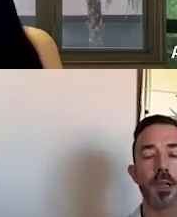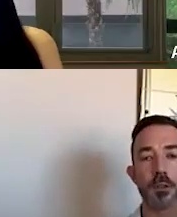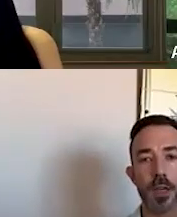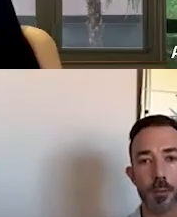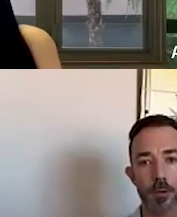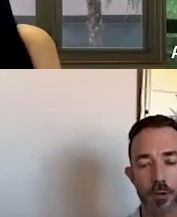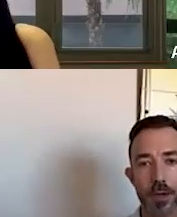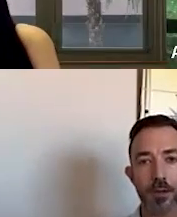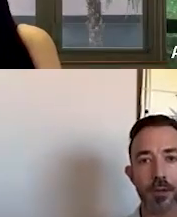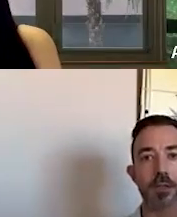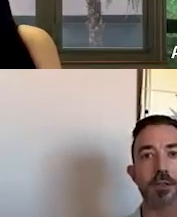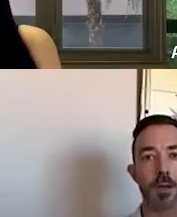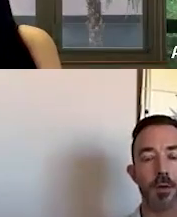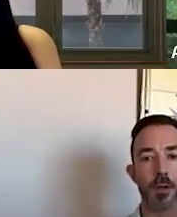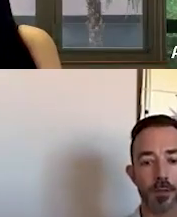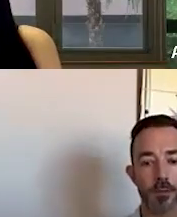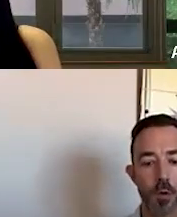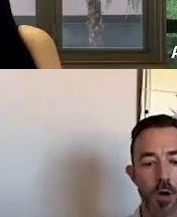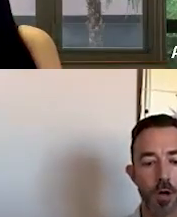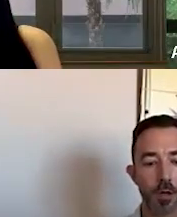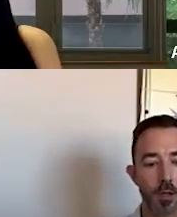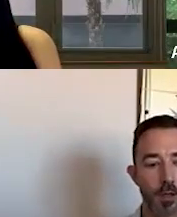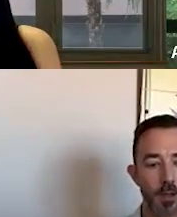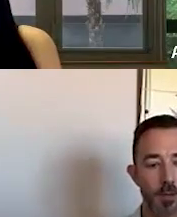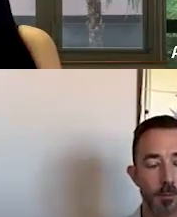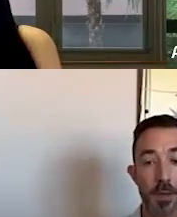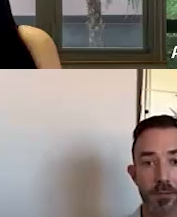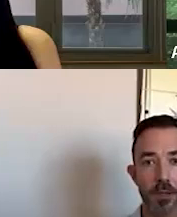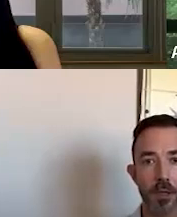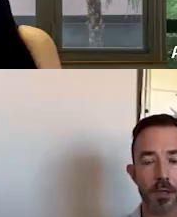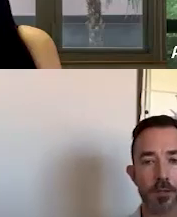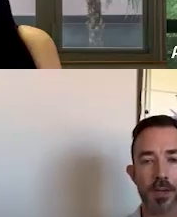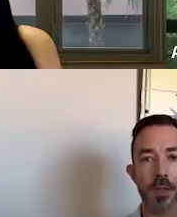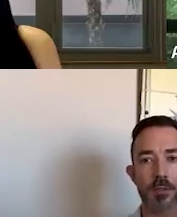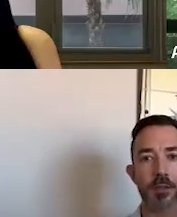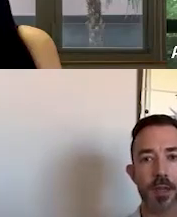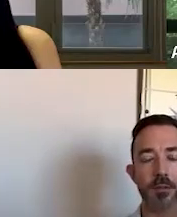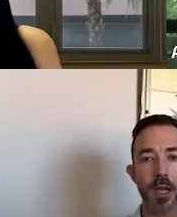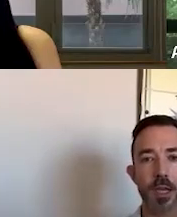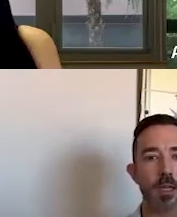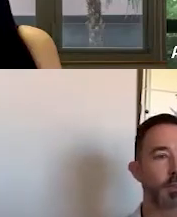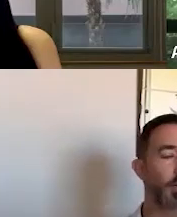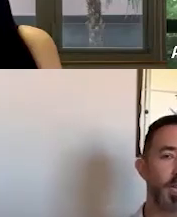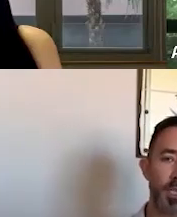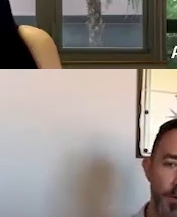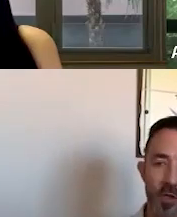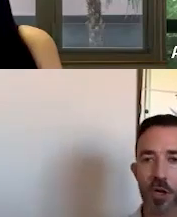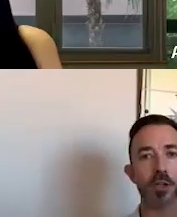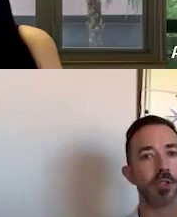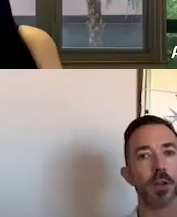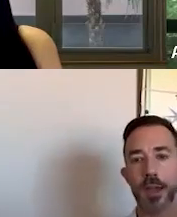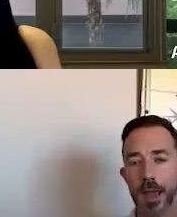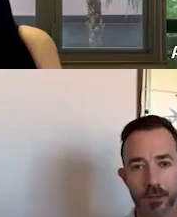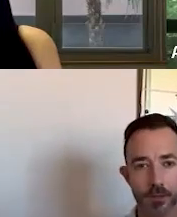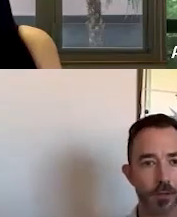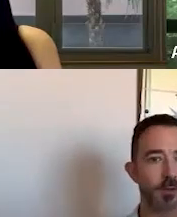It's inherently unstable. You're inherently unstable if you are missing a safe place to stay every night. It's hard to get your phone